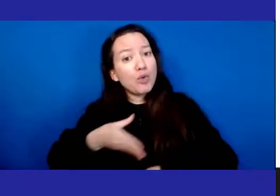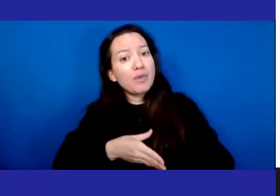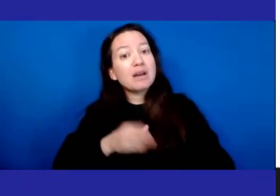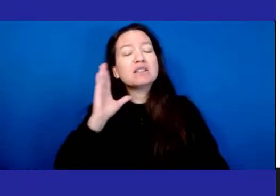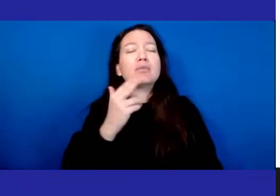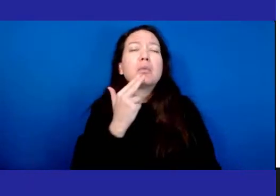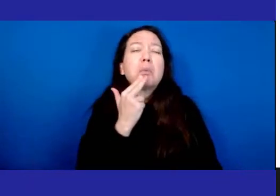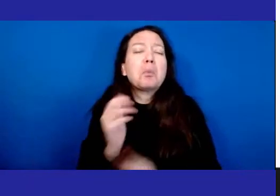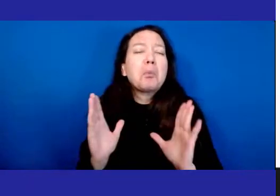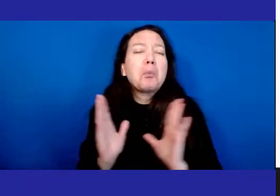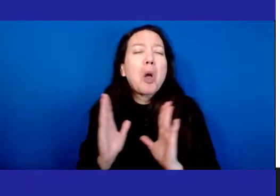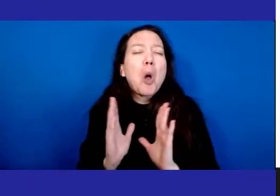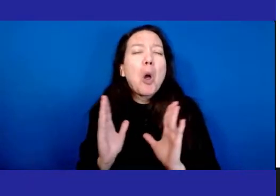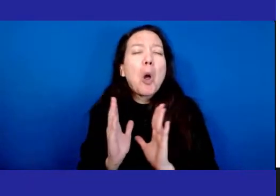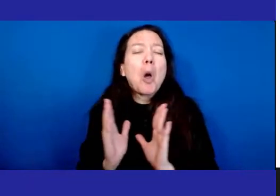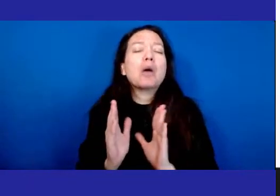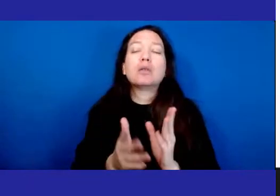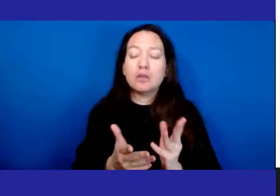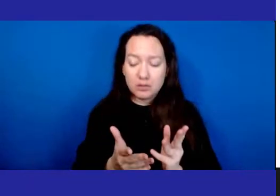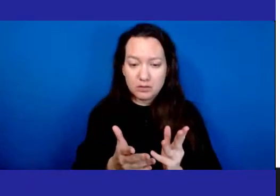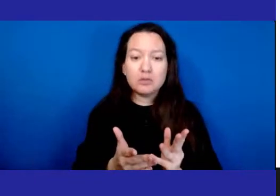small, the